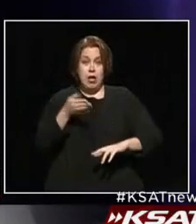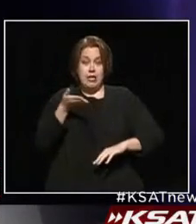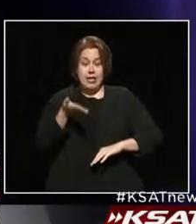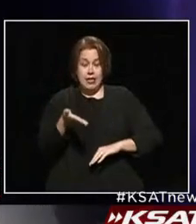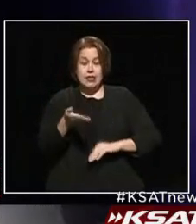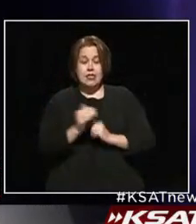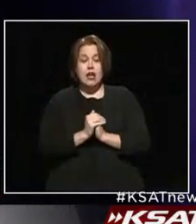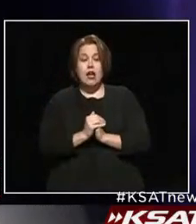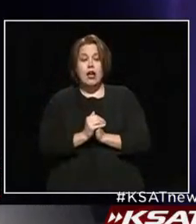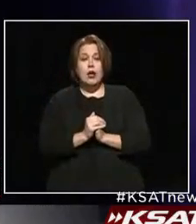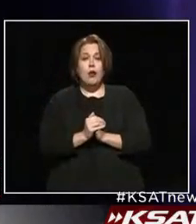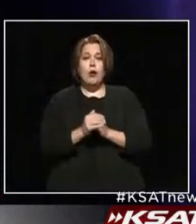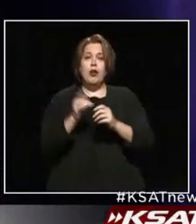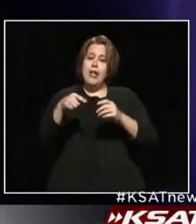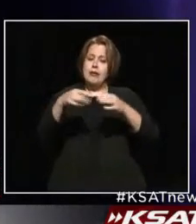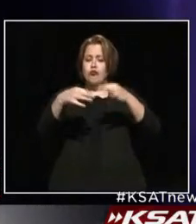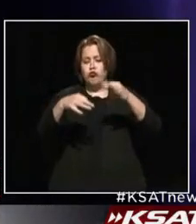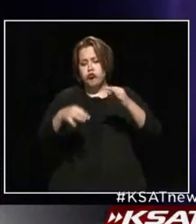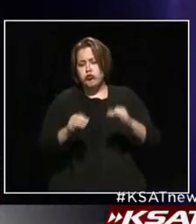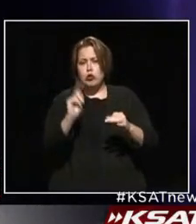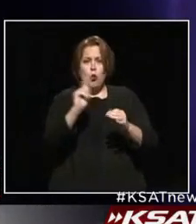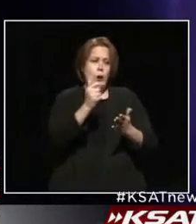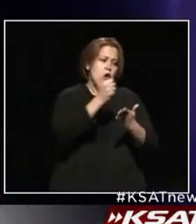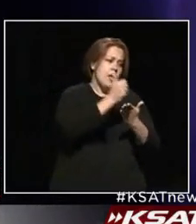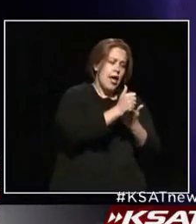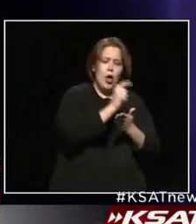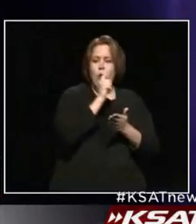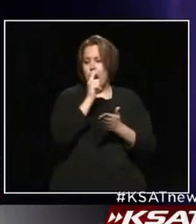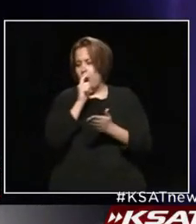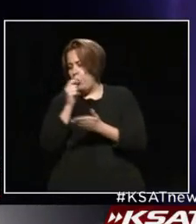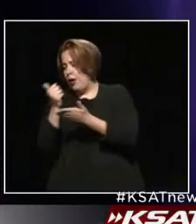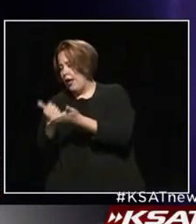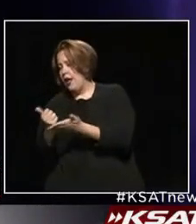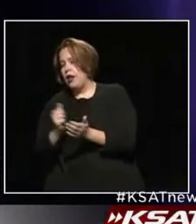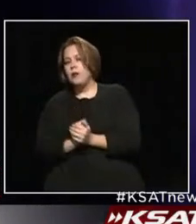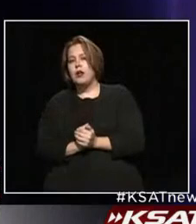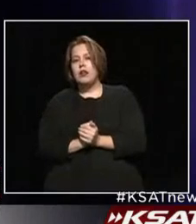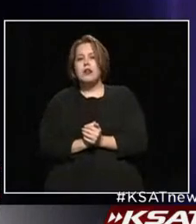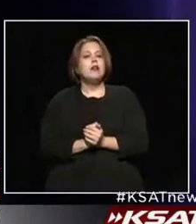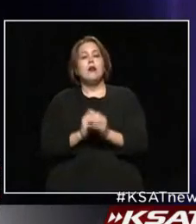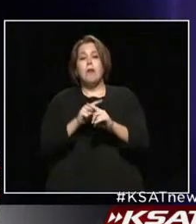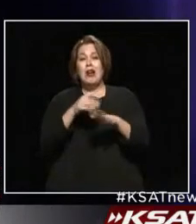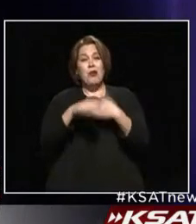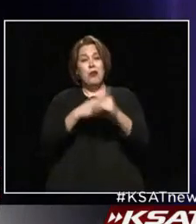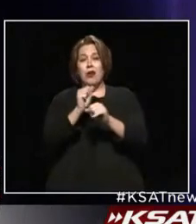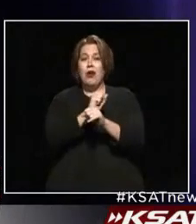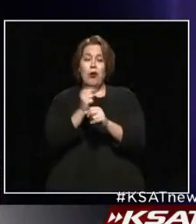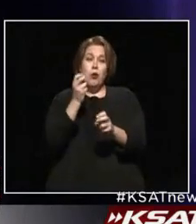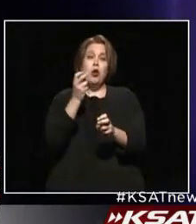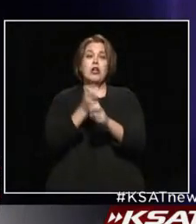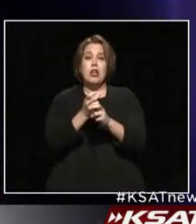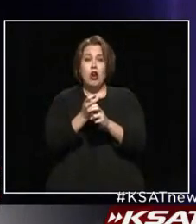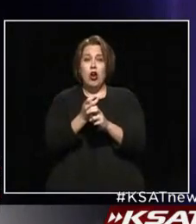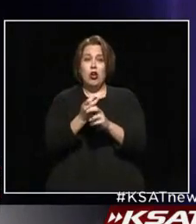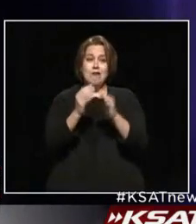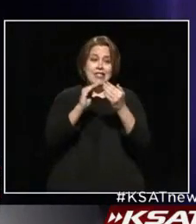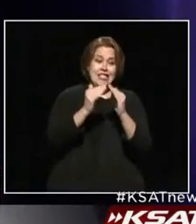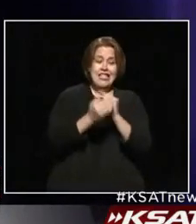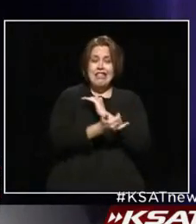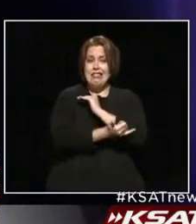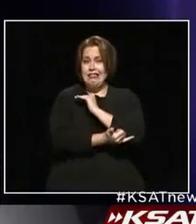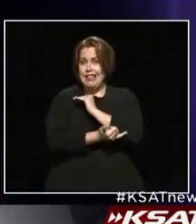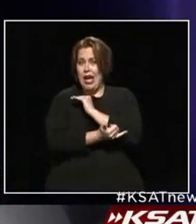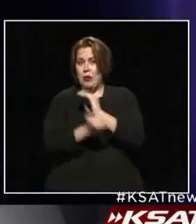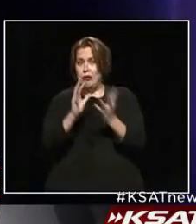their directions where they should go and who they should help. But we're all working hard, a good city-county effort